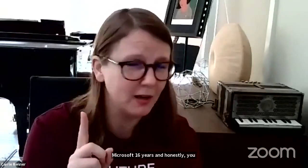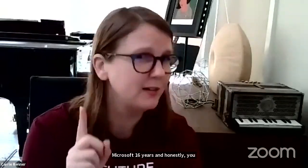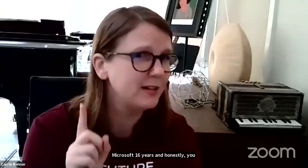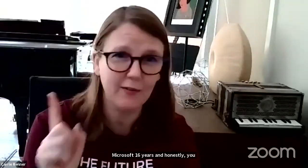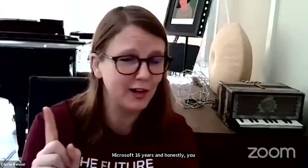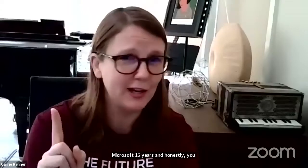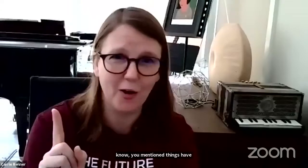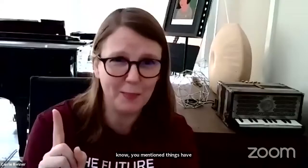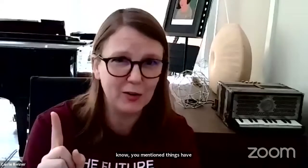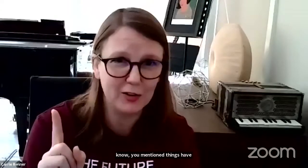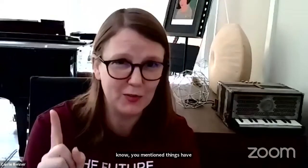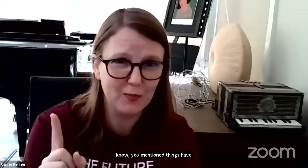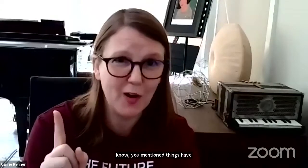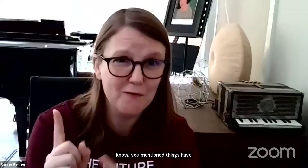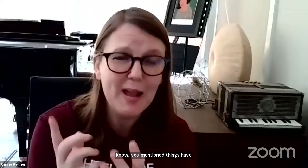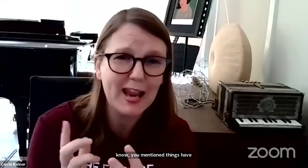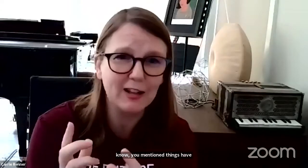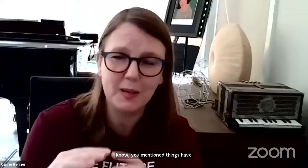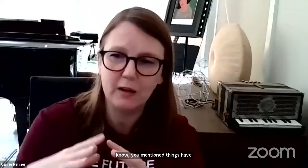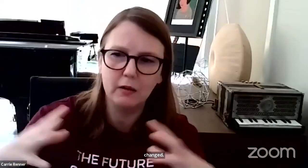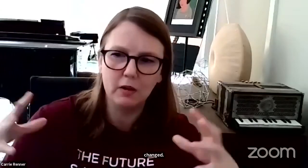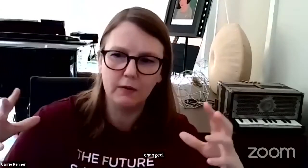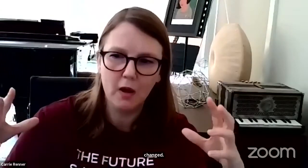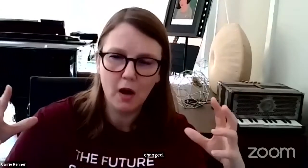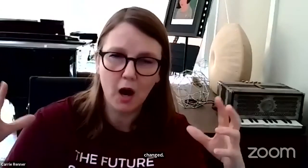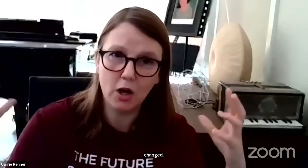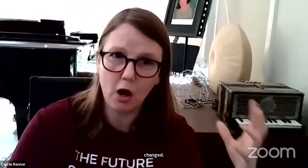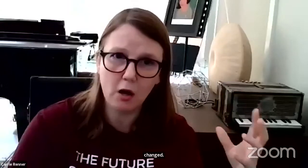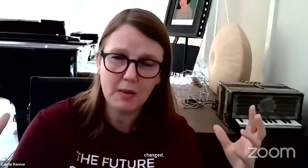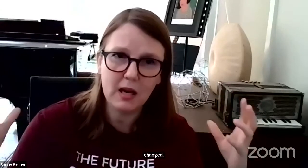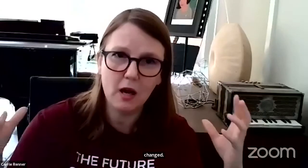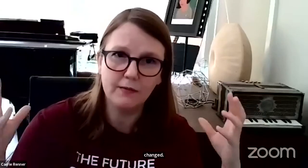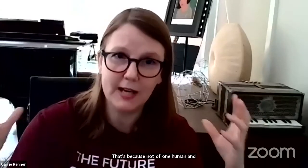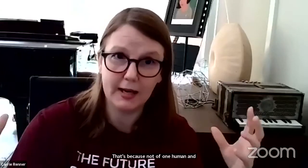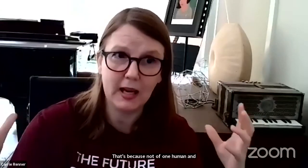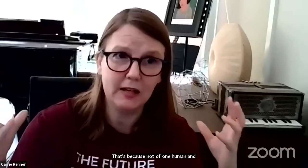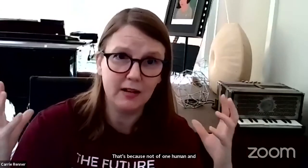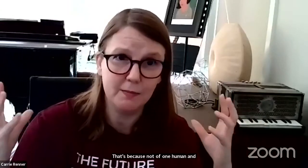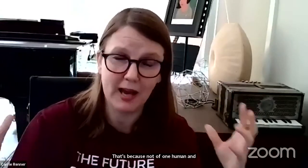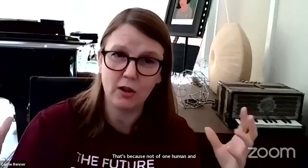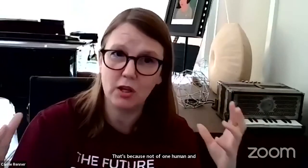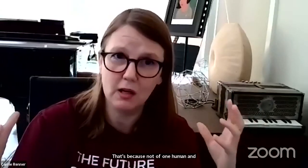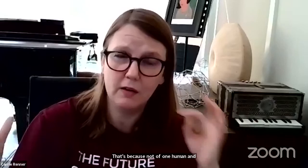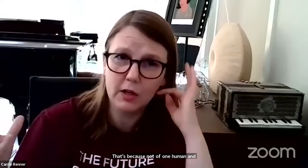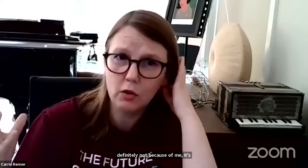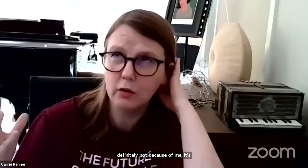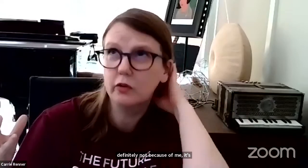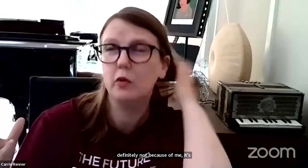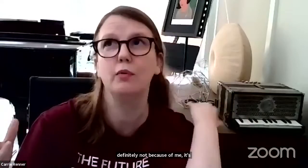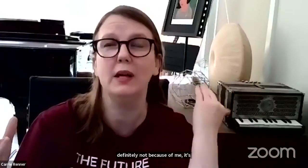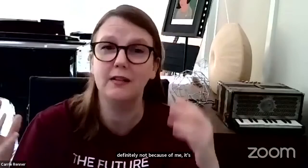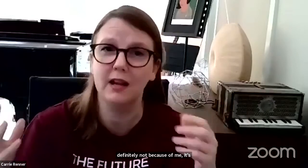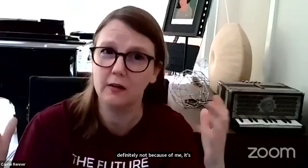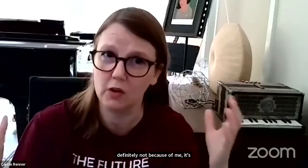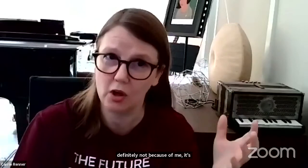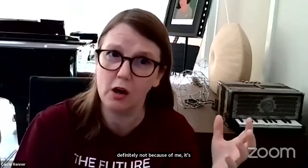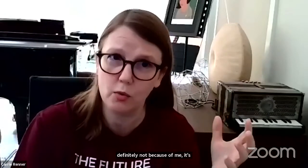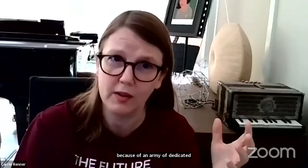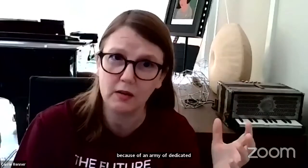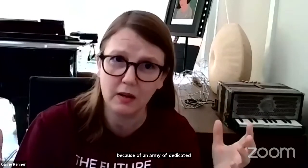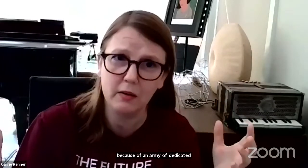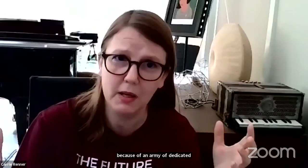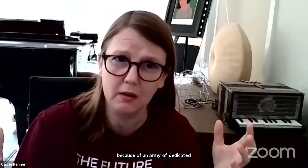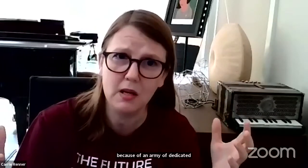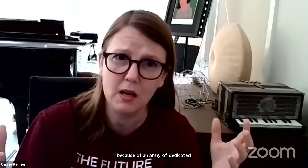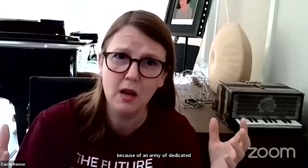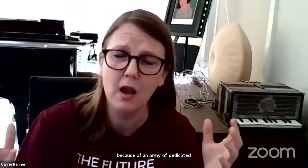one human, and definitely not because of me. It's because of an army of dedicated, passionate individuals who have really taken the charge